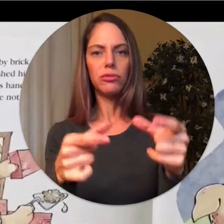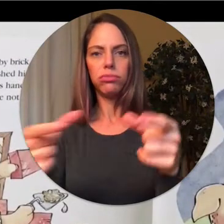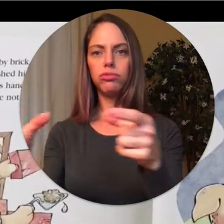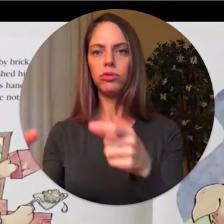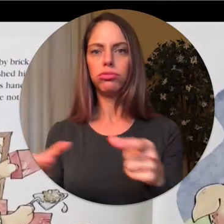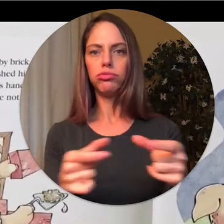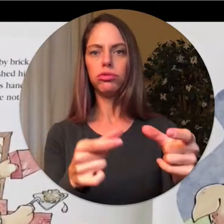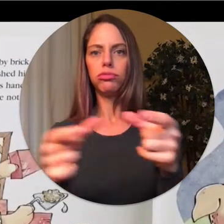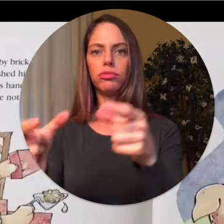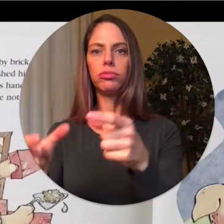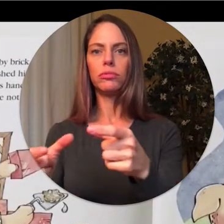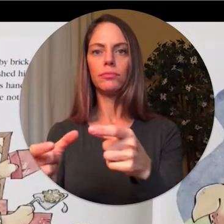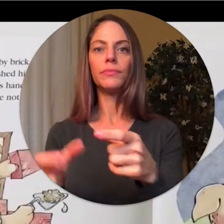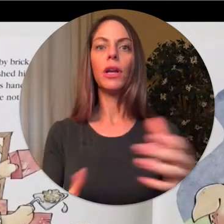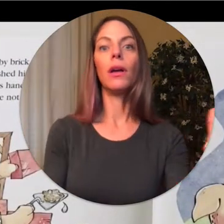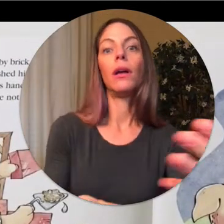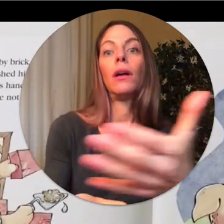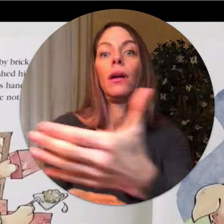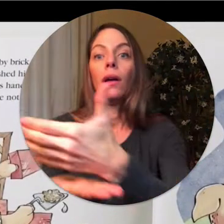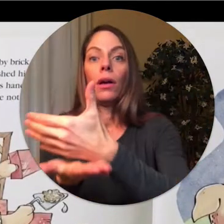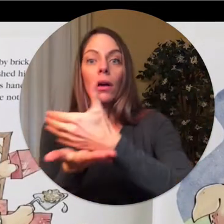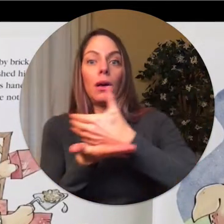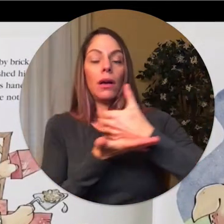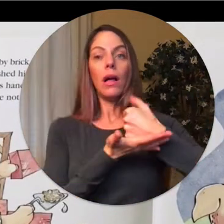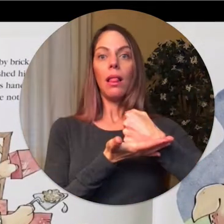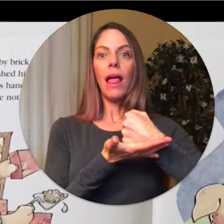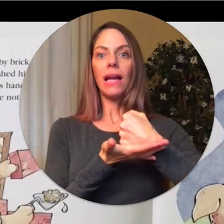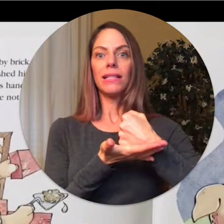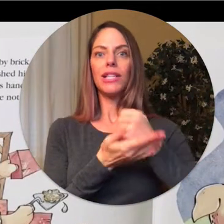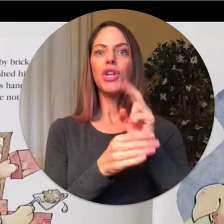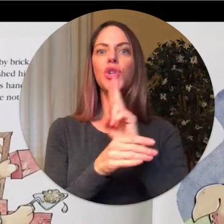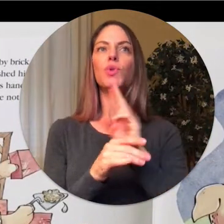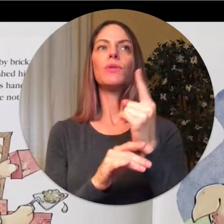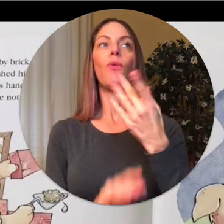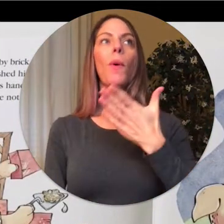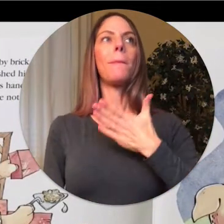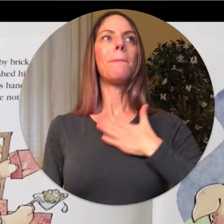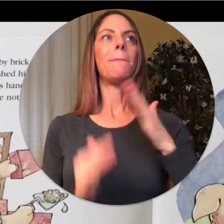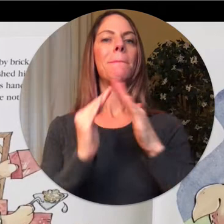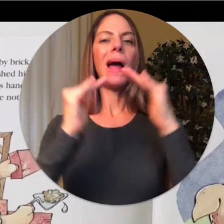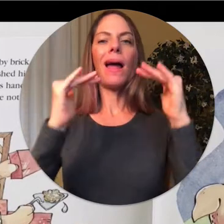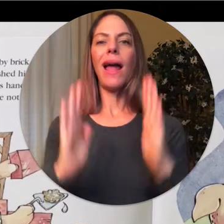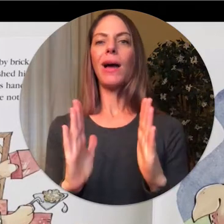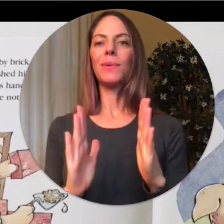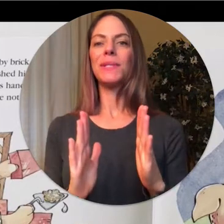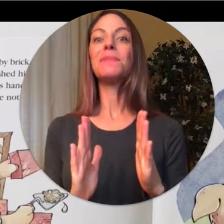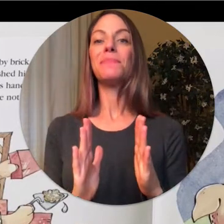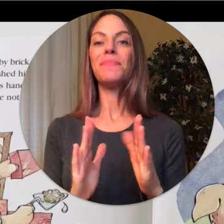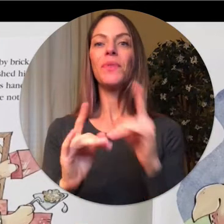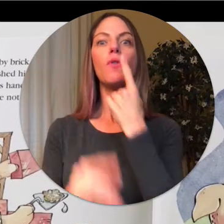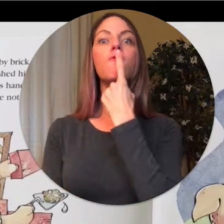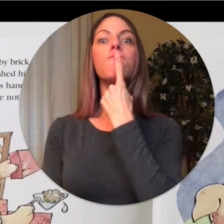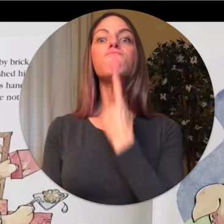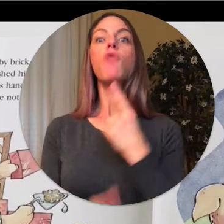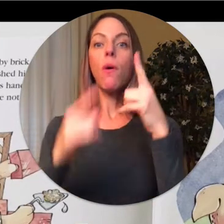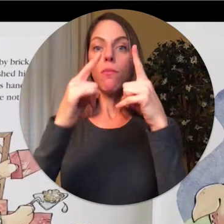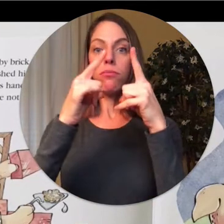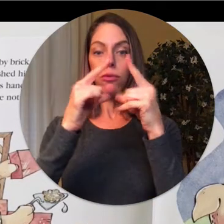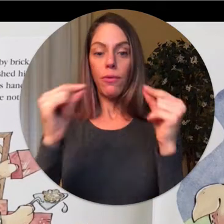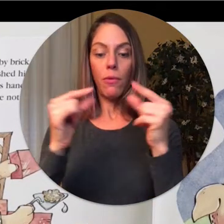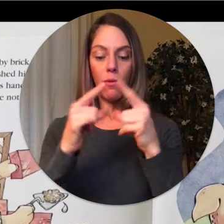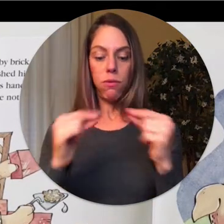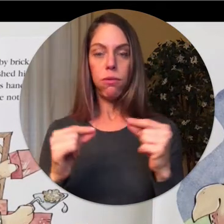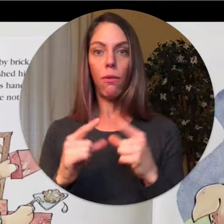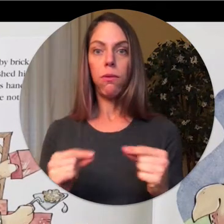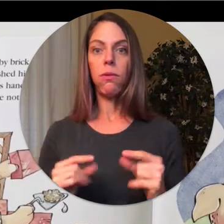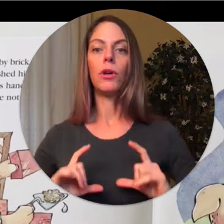The third little pig set to work. Brick by brick, his house took shape. It took a long time, but the pig finished his